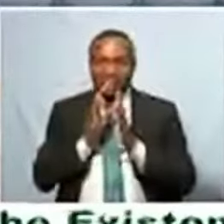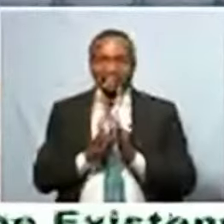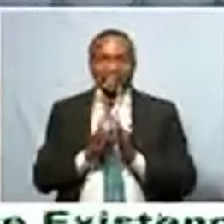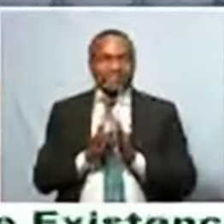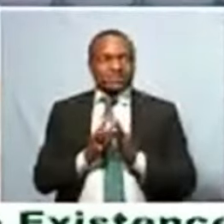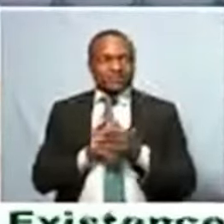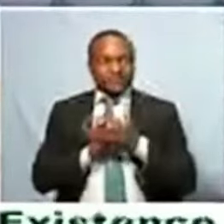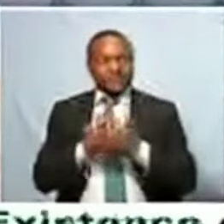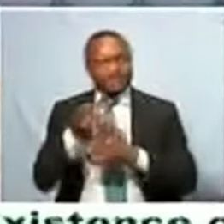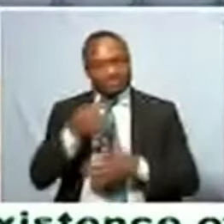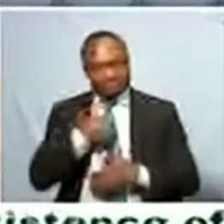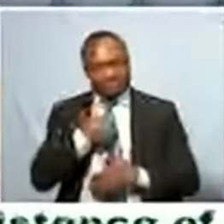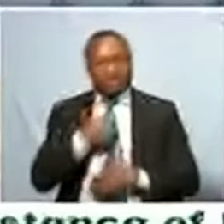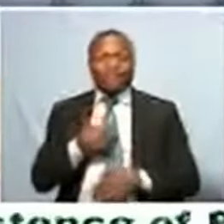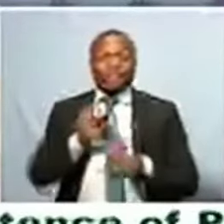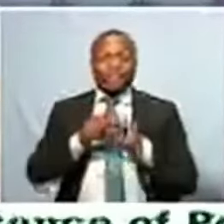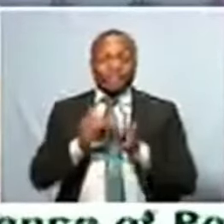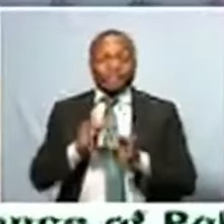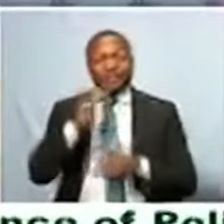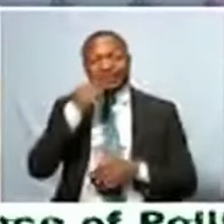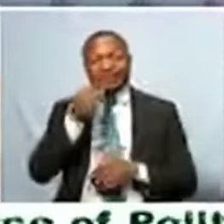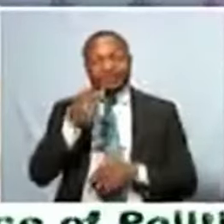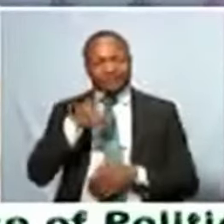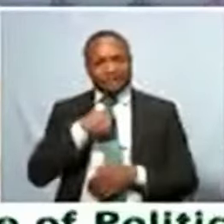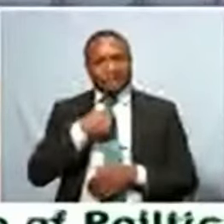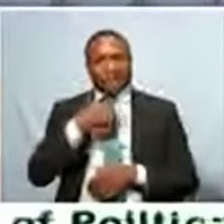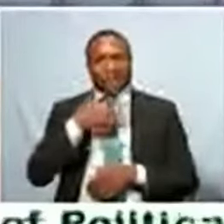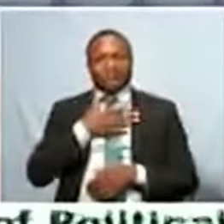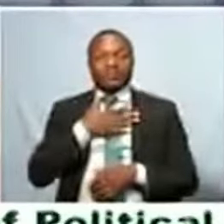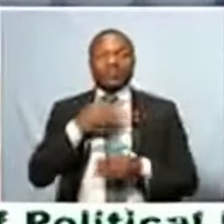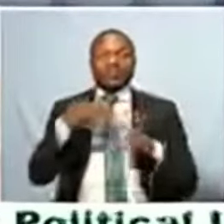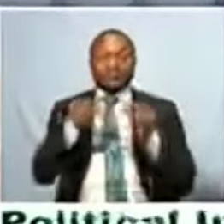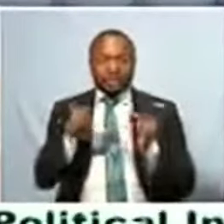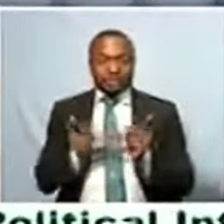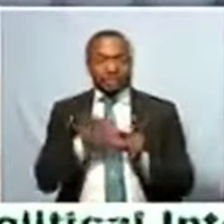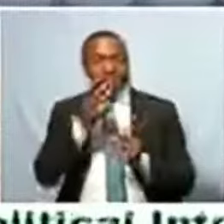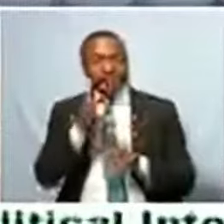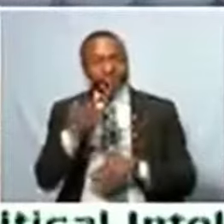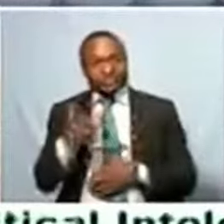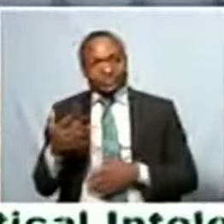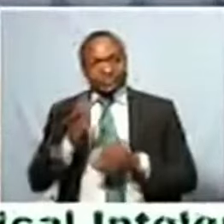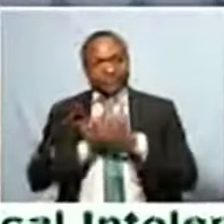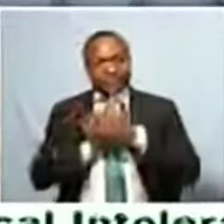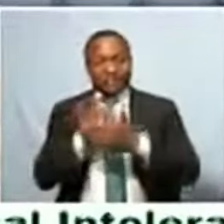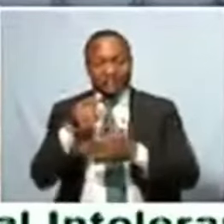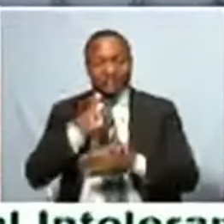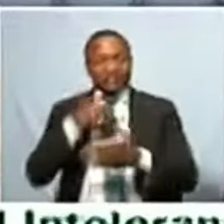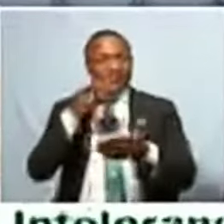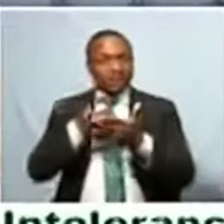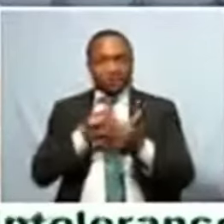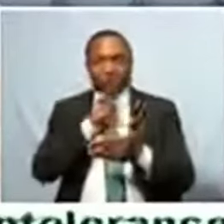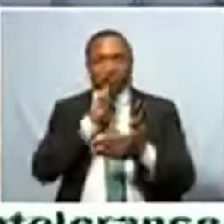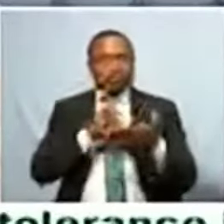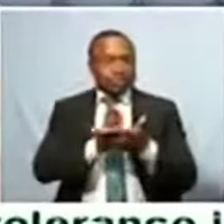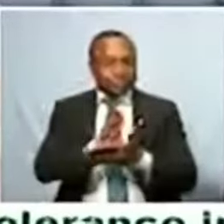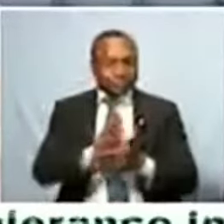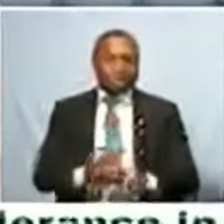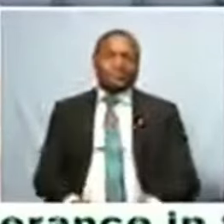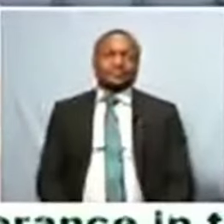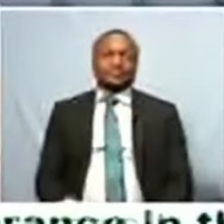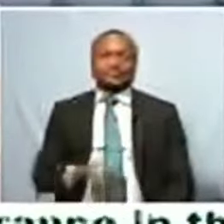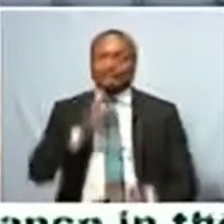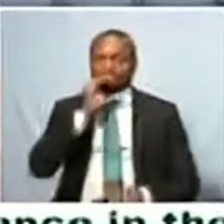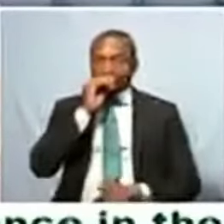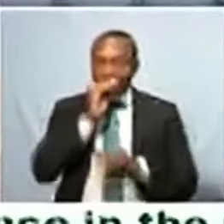you've guided me. But I say, for me, where I come from, there is that thing that guides me to say this is not right.